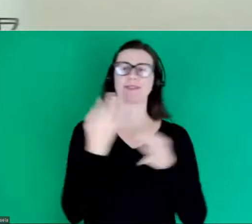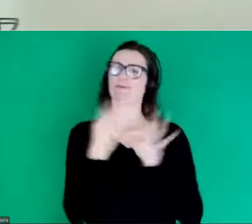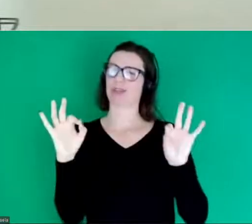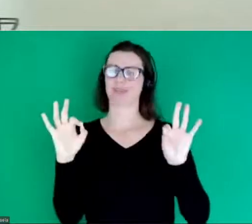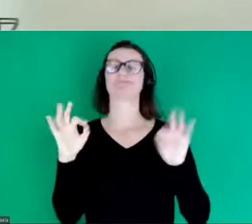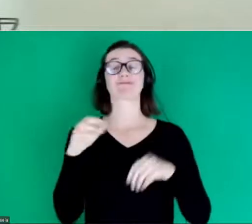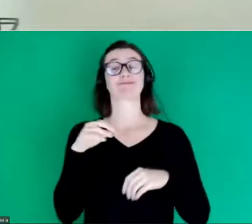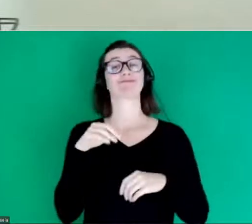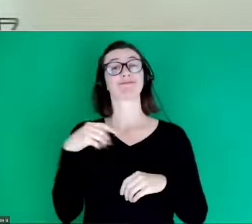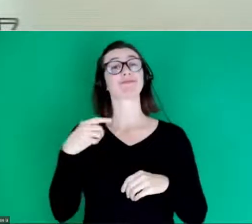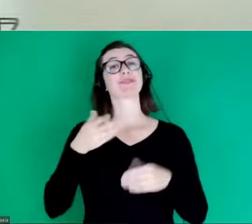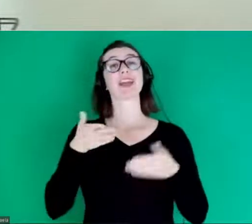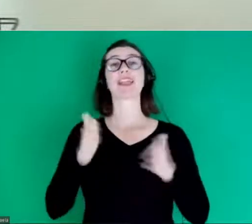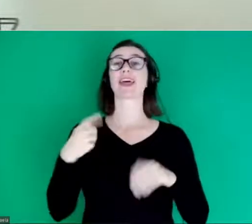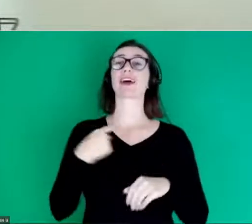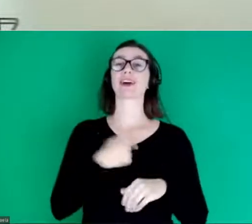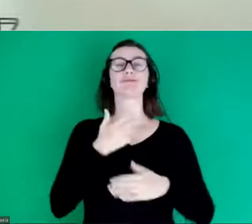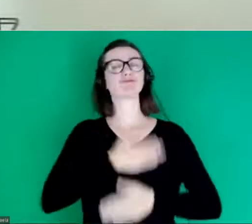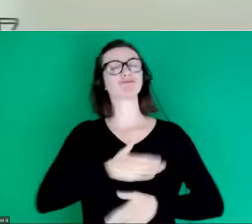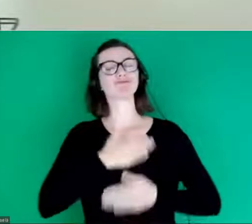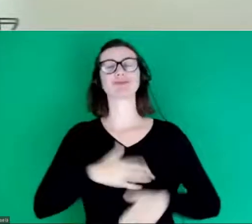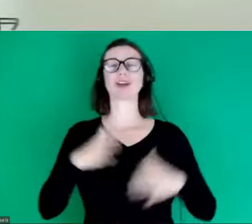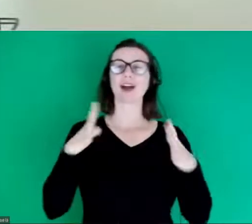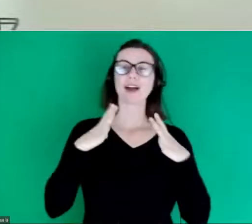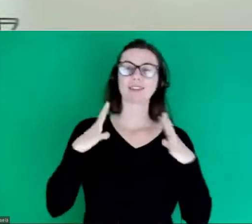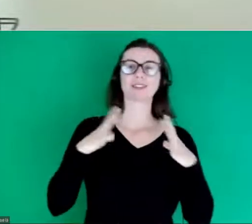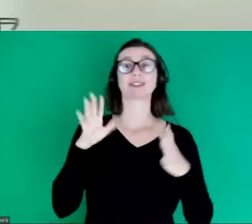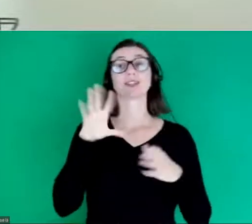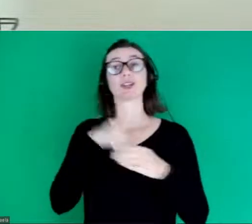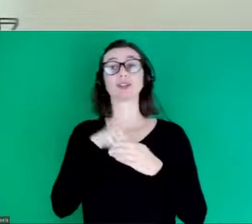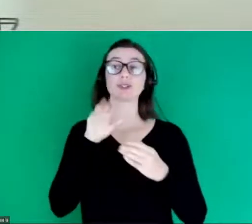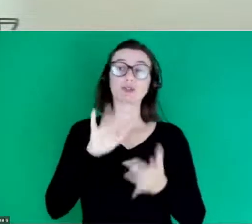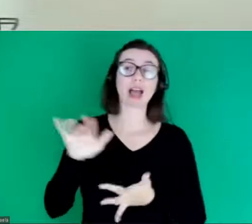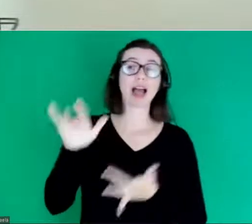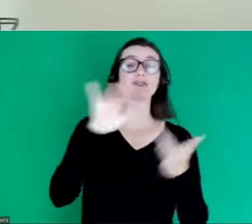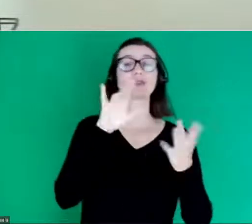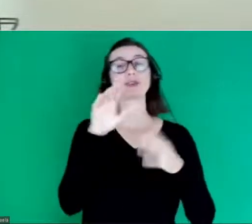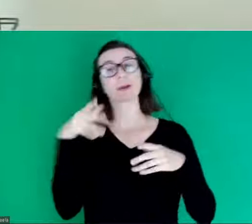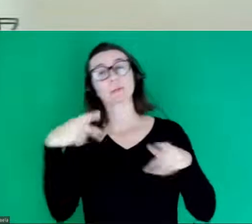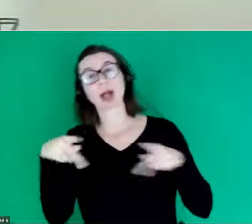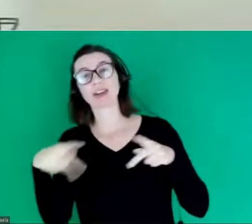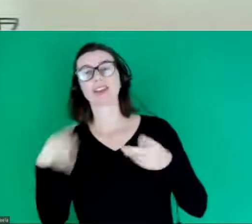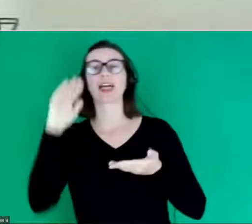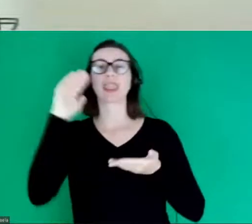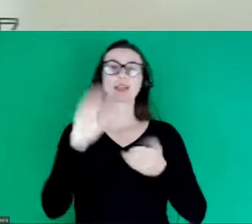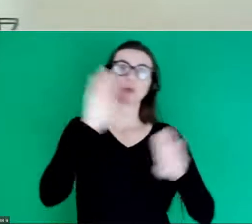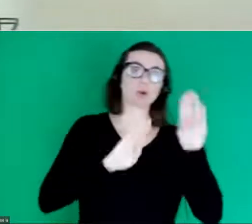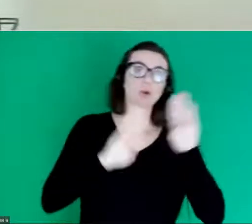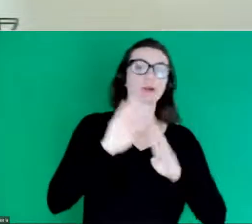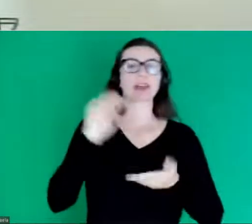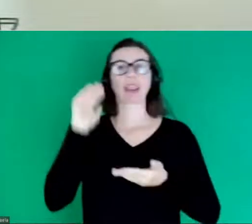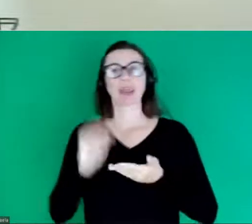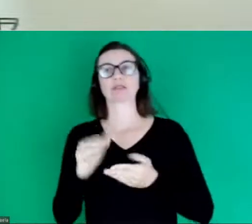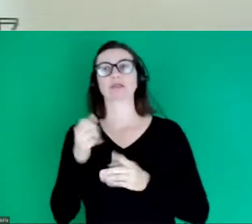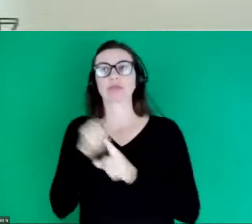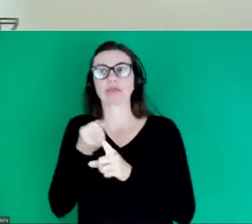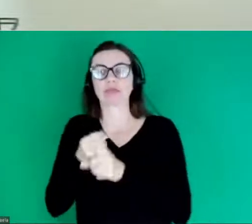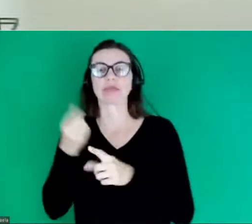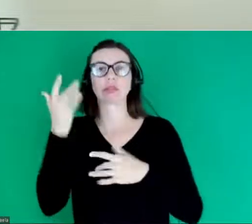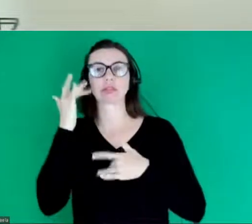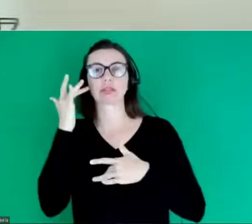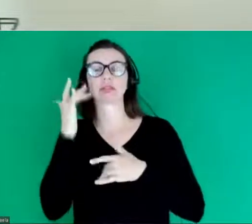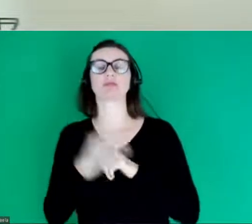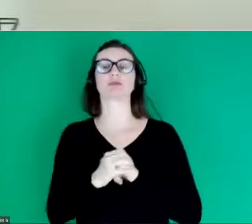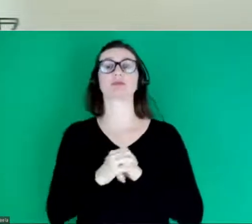the holidays ahead, including travel, parties, with less worry and less illness. In the meantime, if you